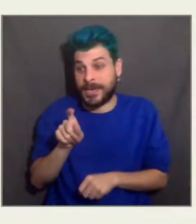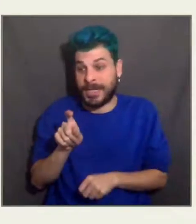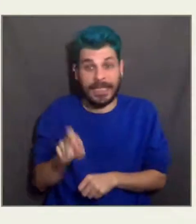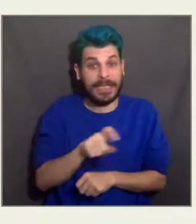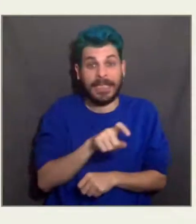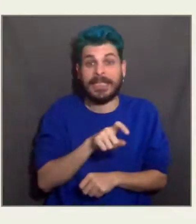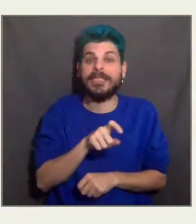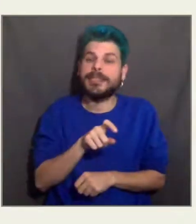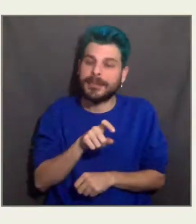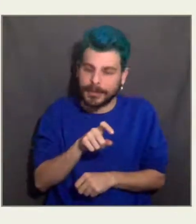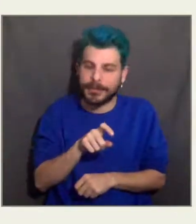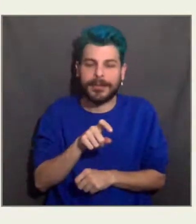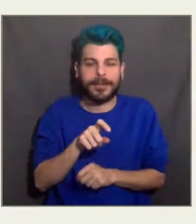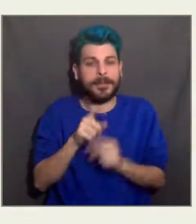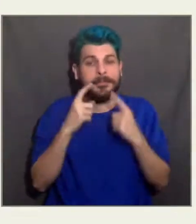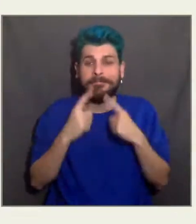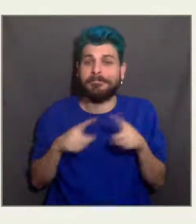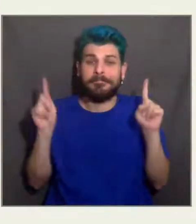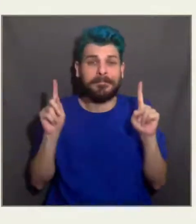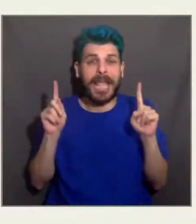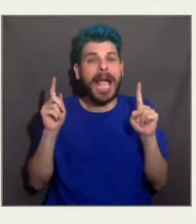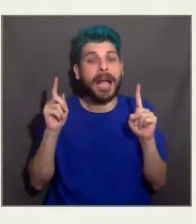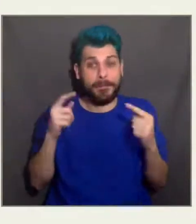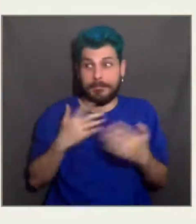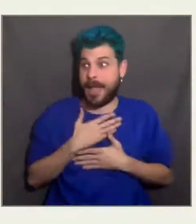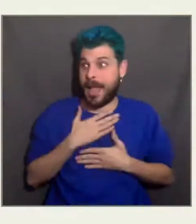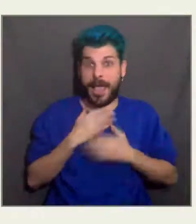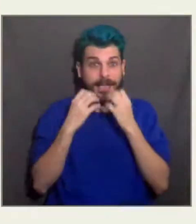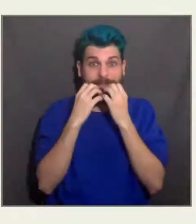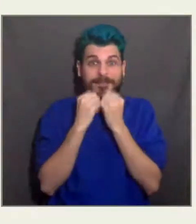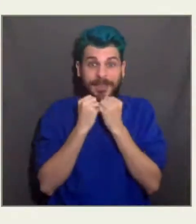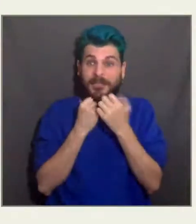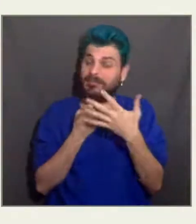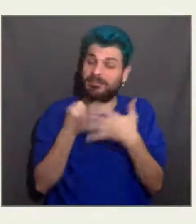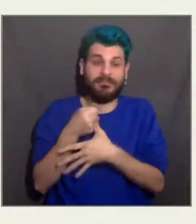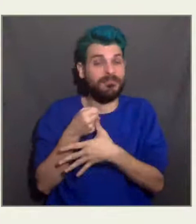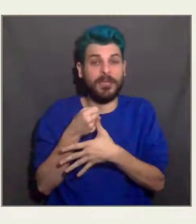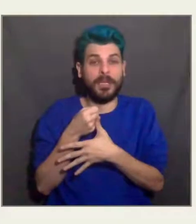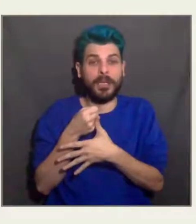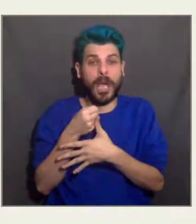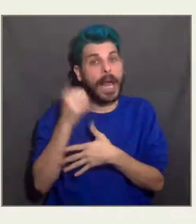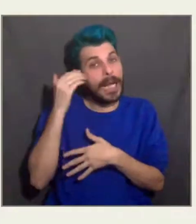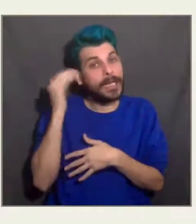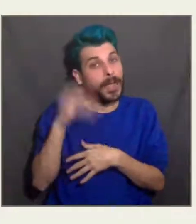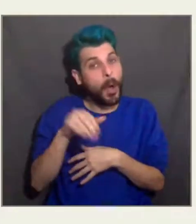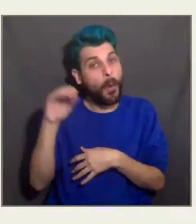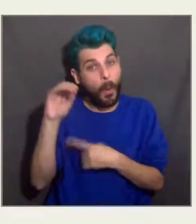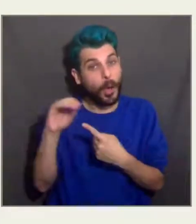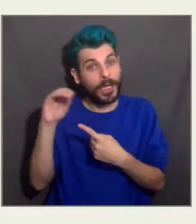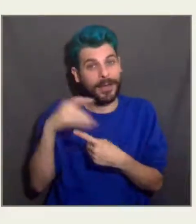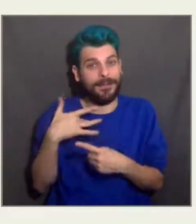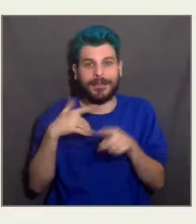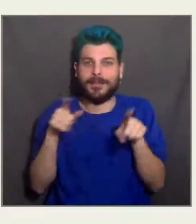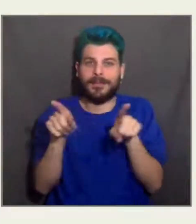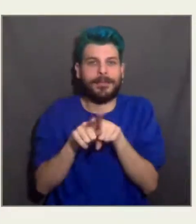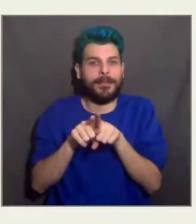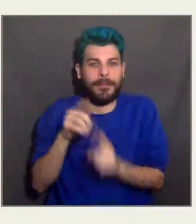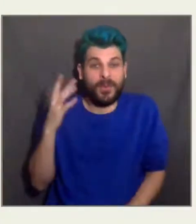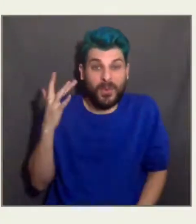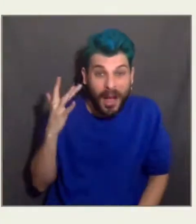lot of value on that, and I know Oregonians do. It is our state motto. Yes. So going